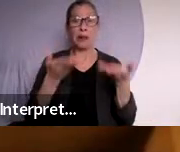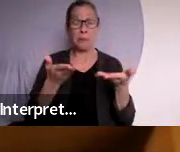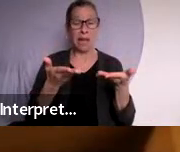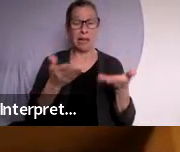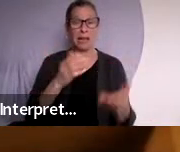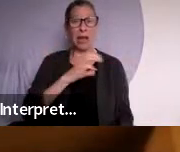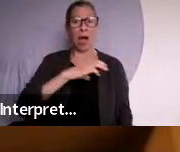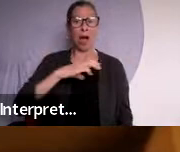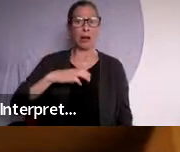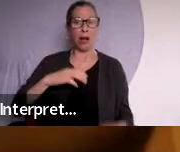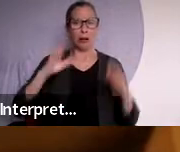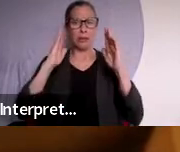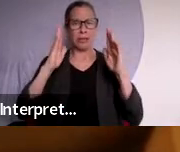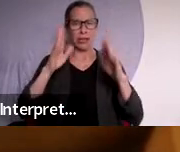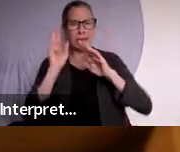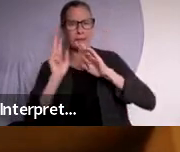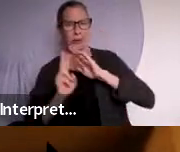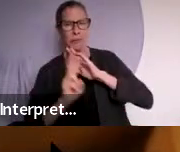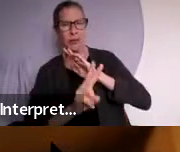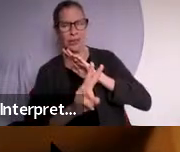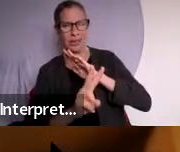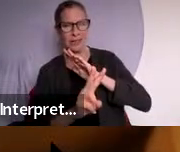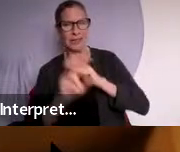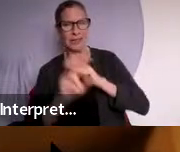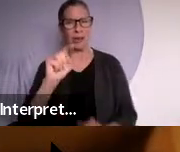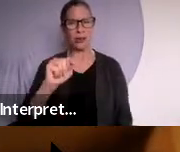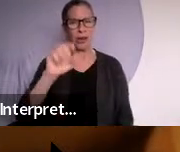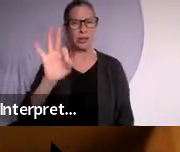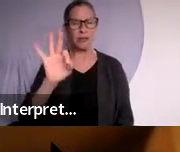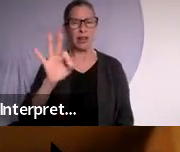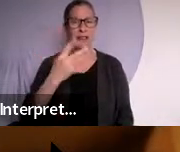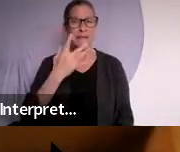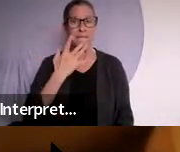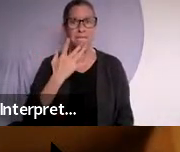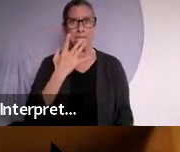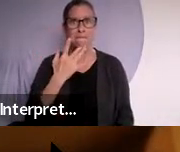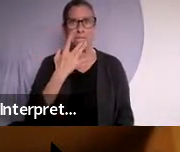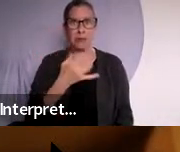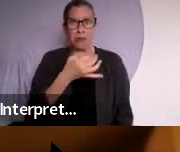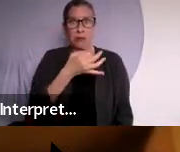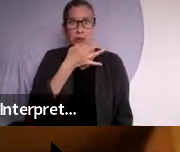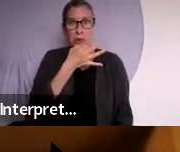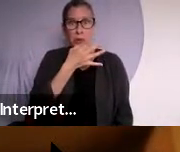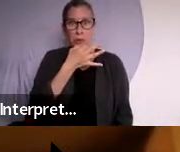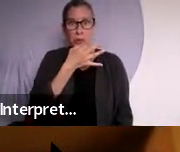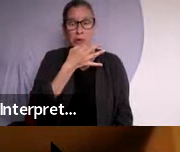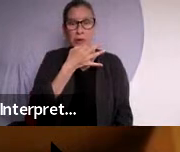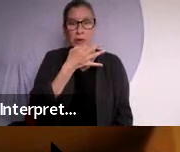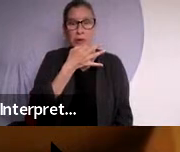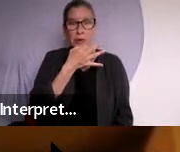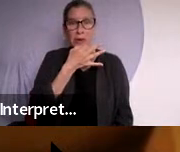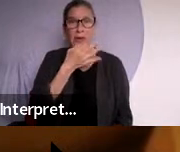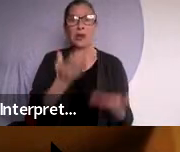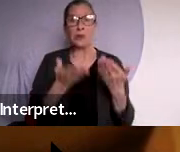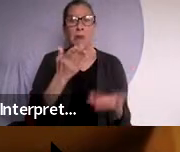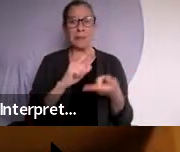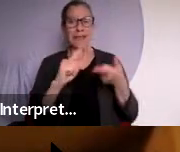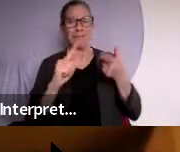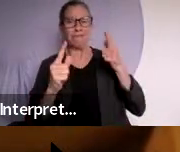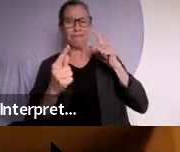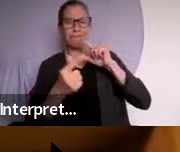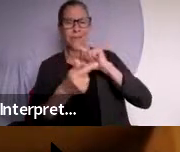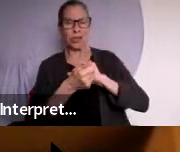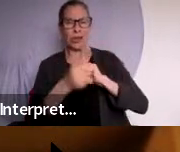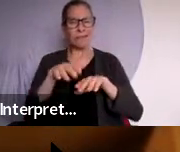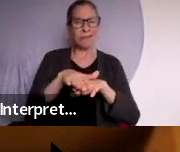Congress address the projected trust fund shortfalls in a timely fashion to phase in necessary changes